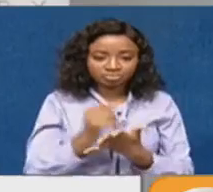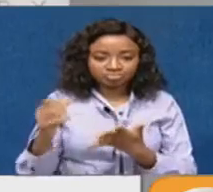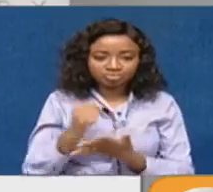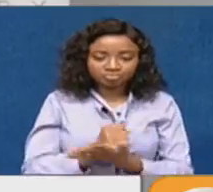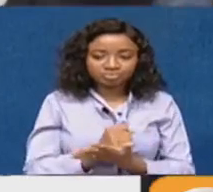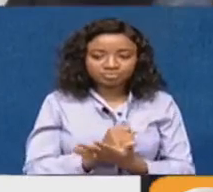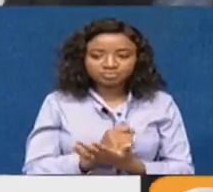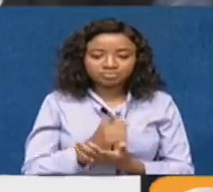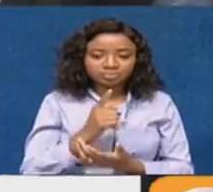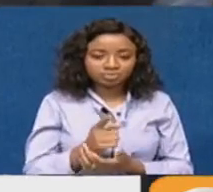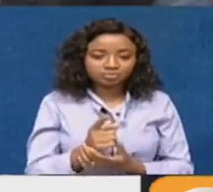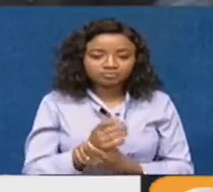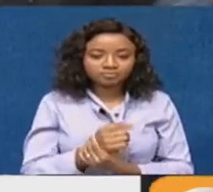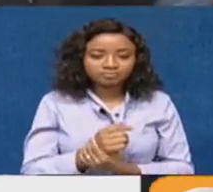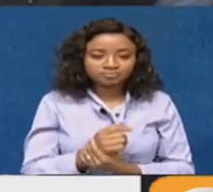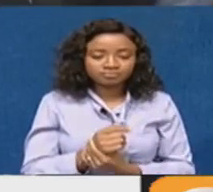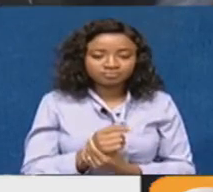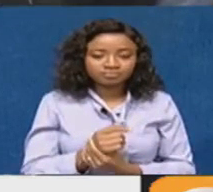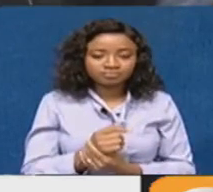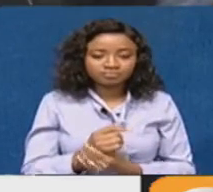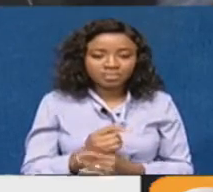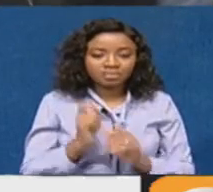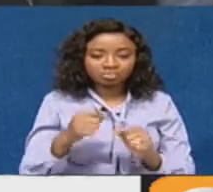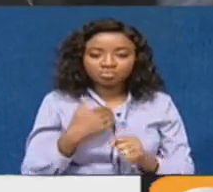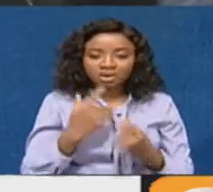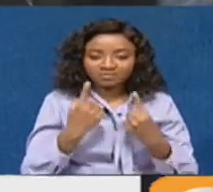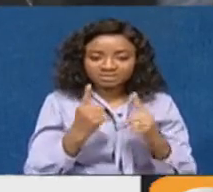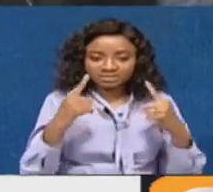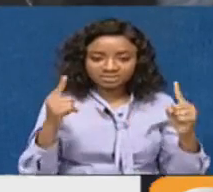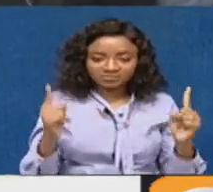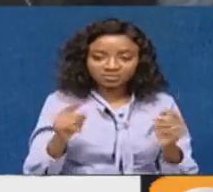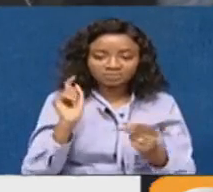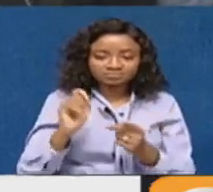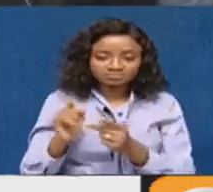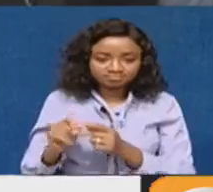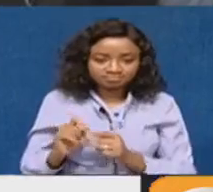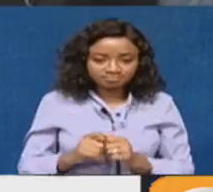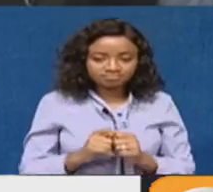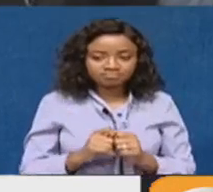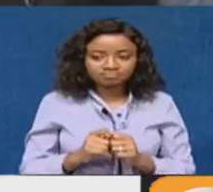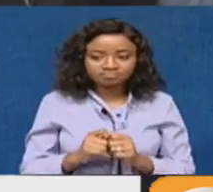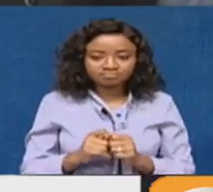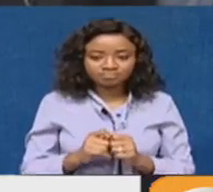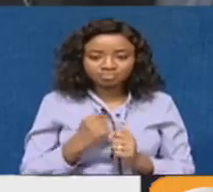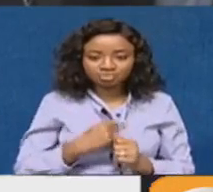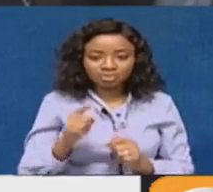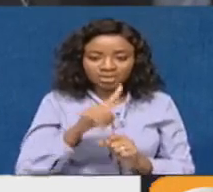regulatory sandbox, resulting in a successful testing of a screen-based